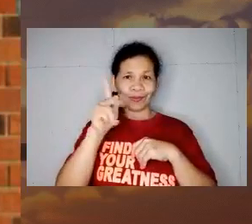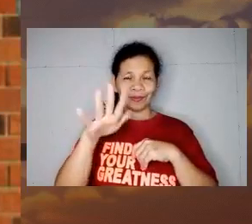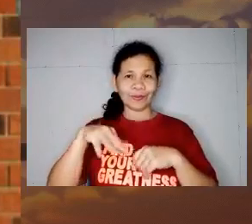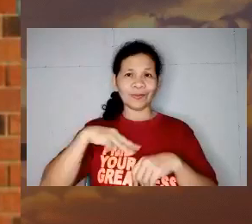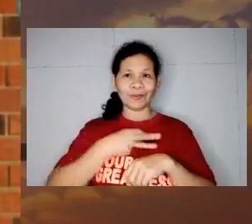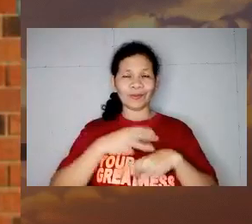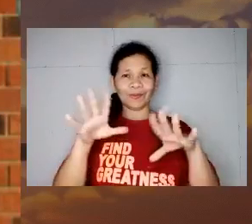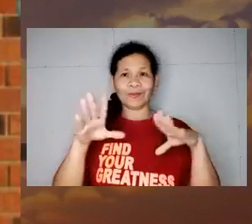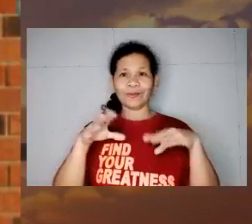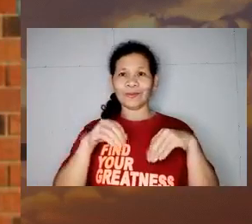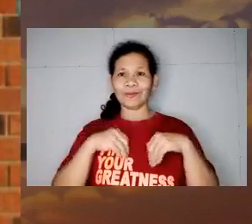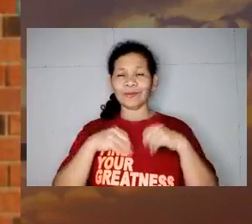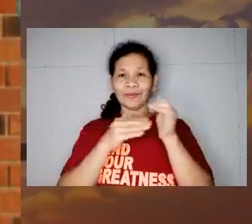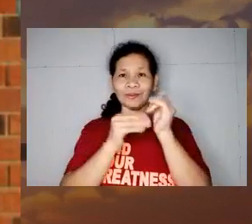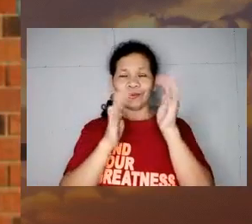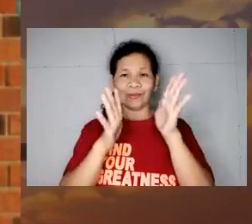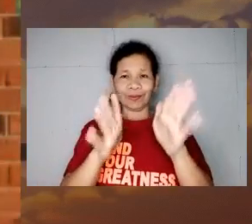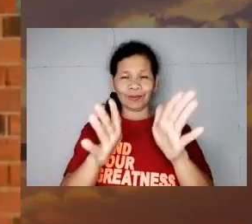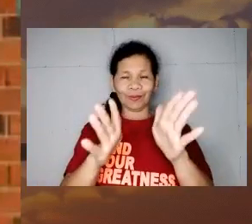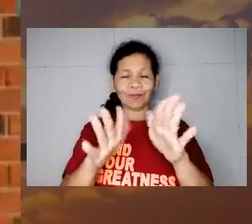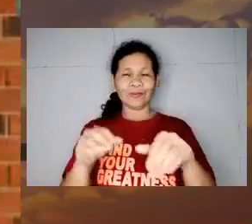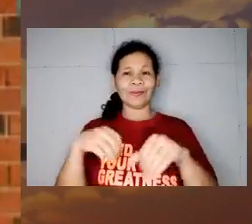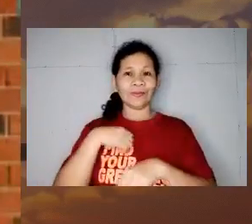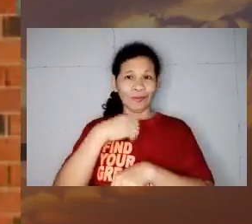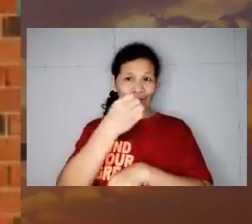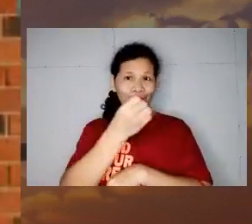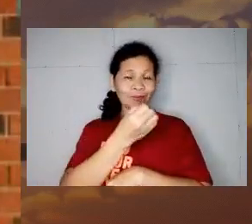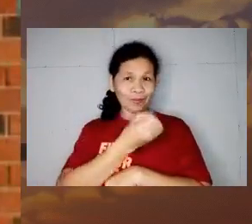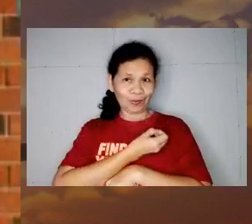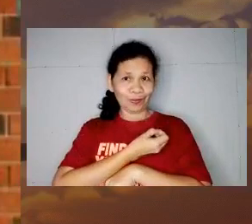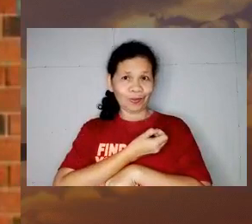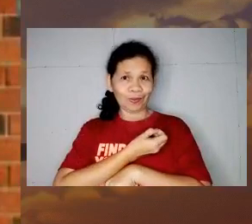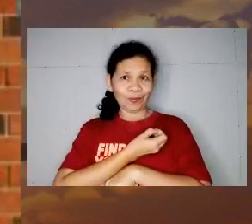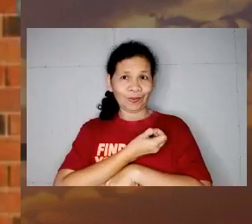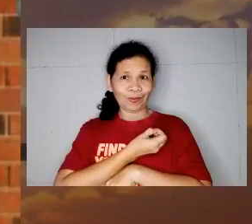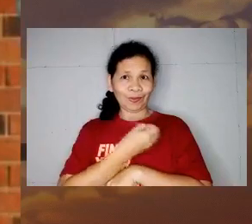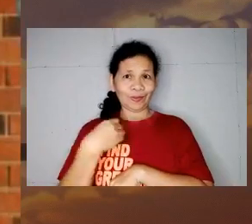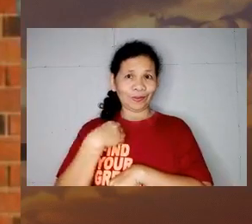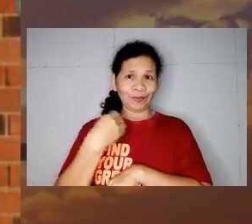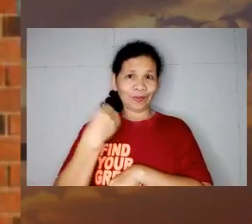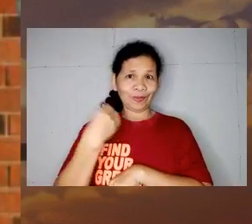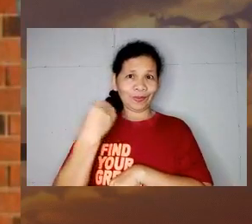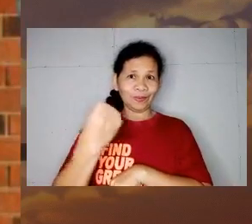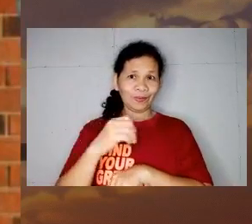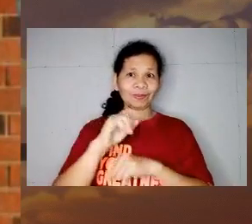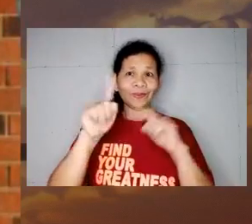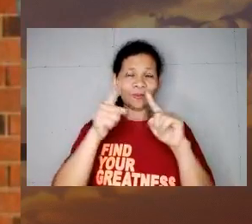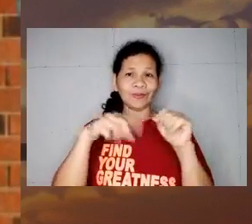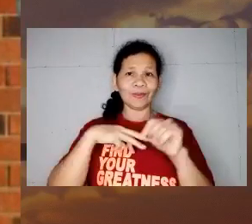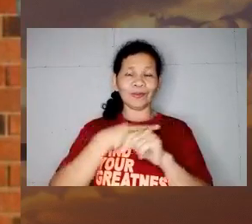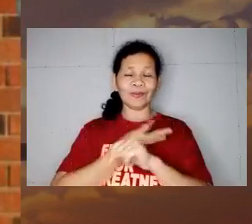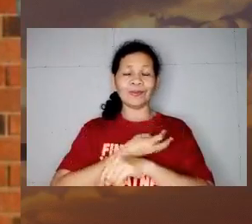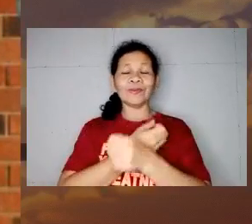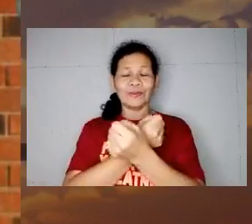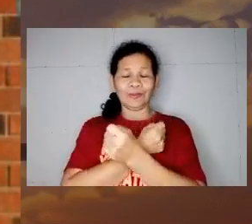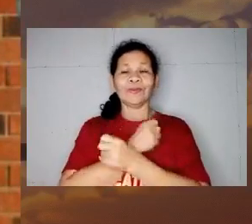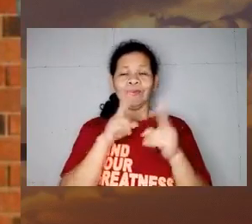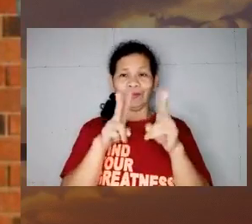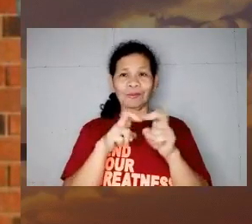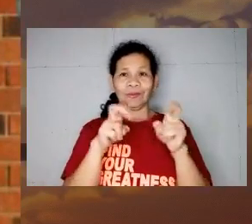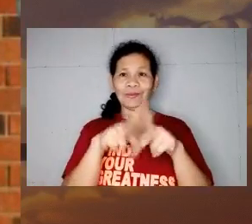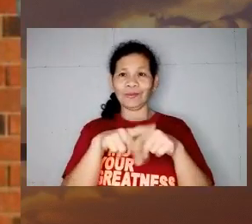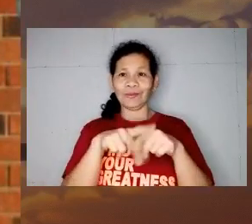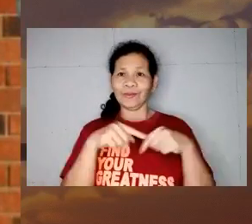appreciate our church officers. But when we love even the least, the sinners